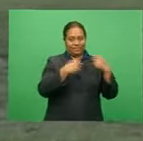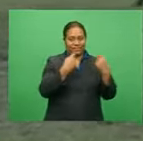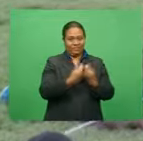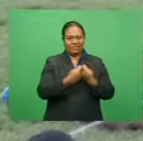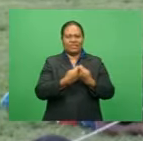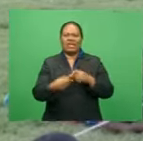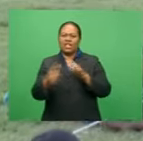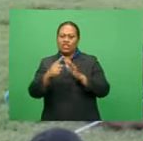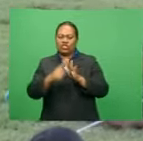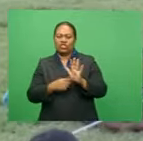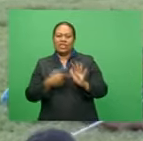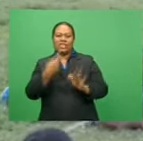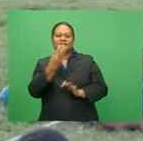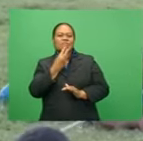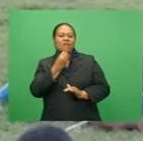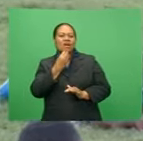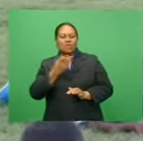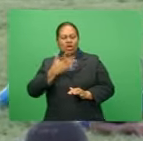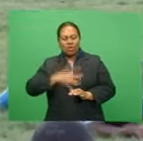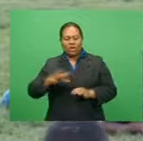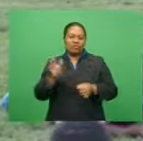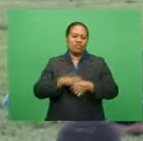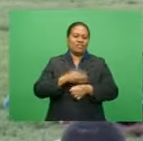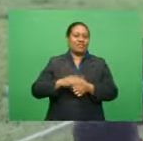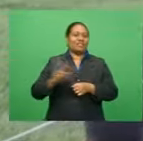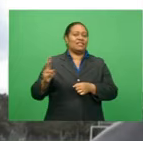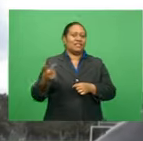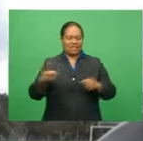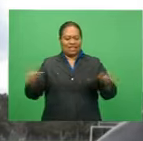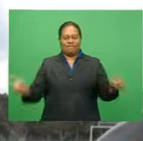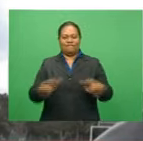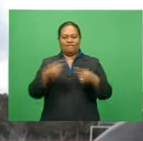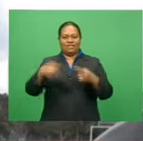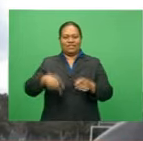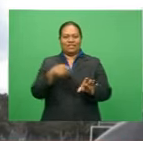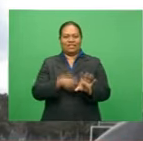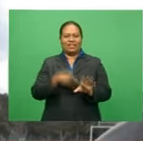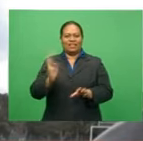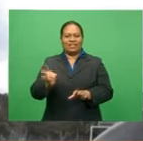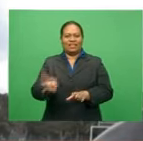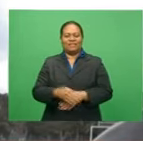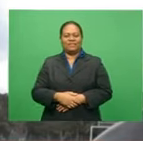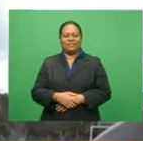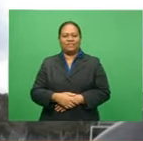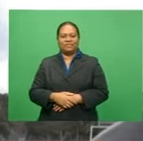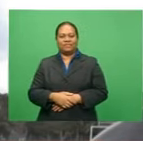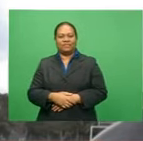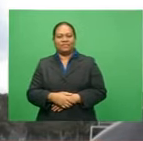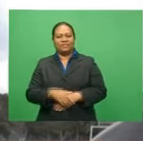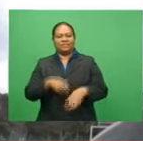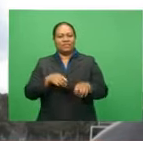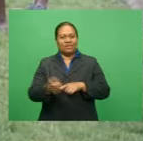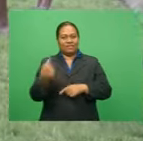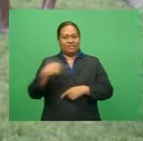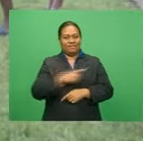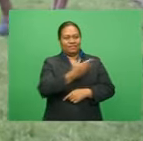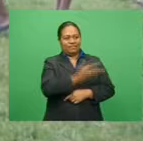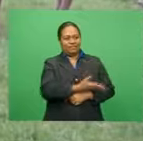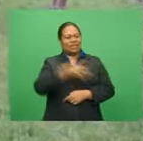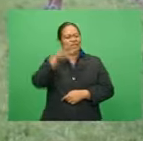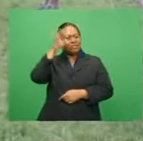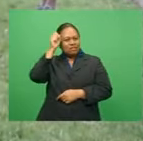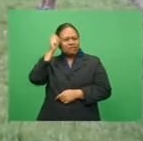prop James Brown aims to make his second final appearance a winning one. This Saturday will be the most memorable one.